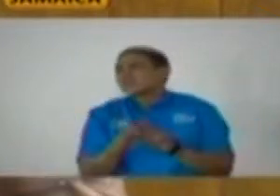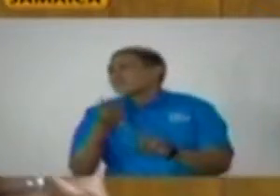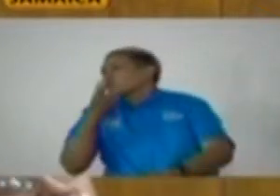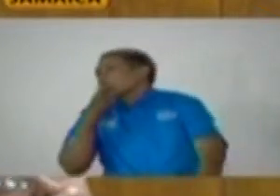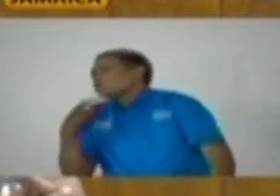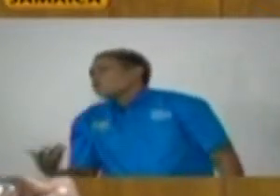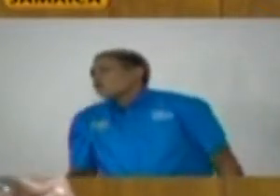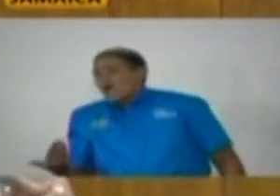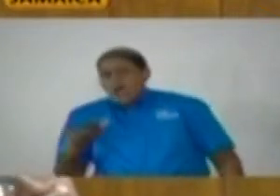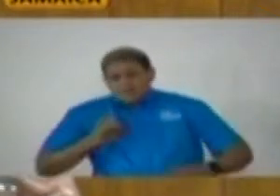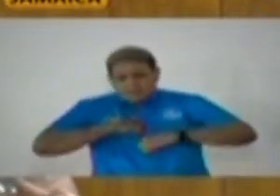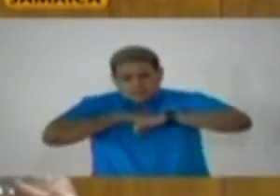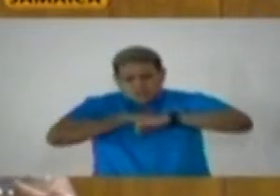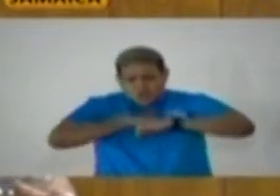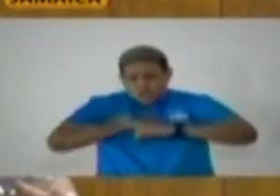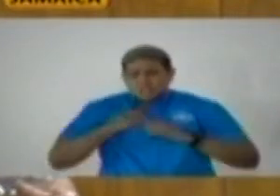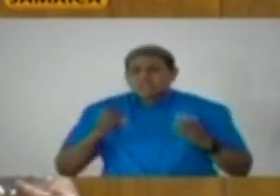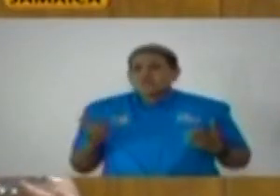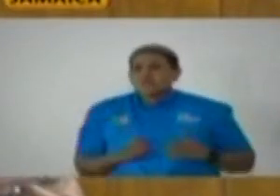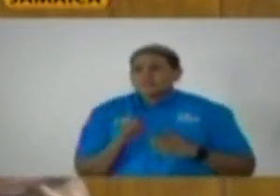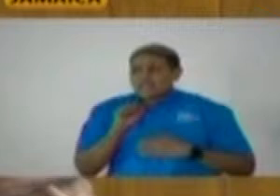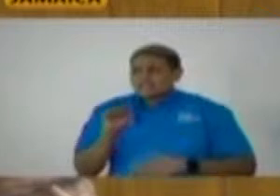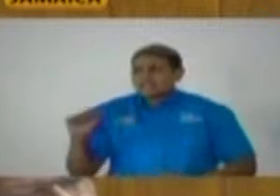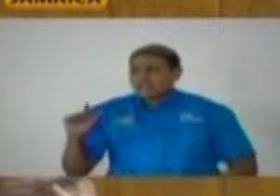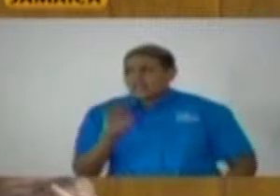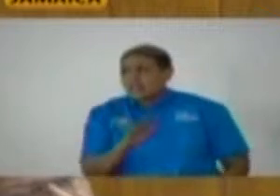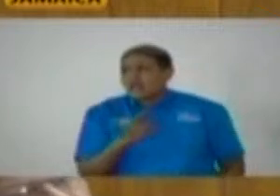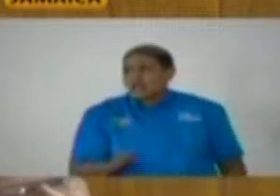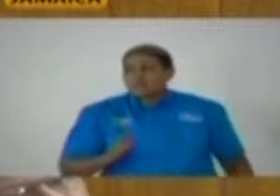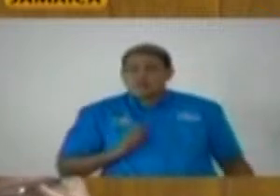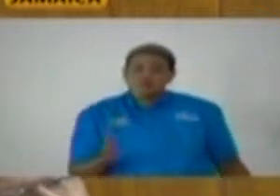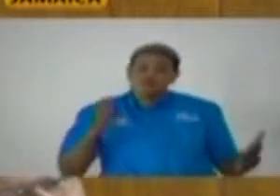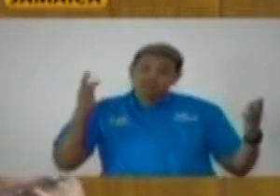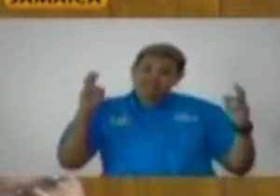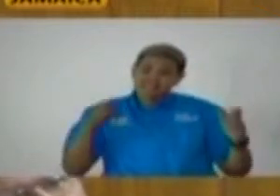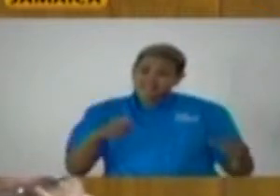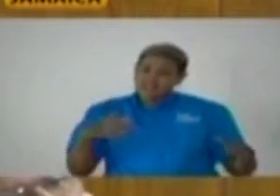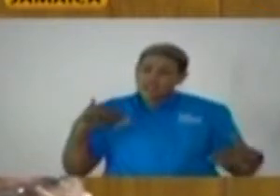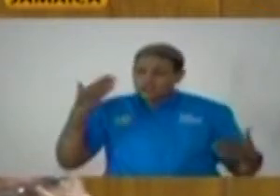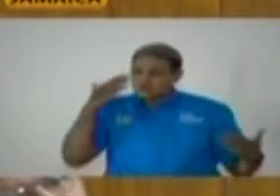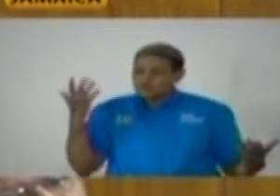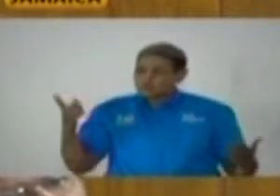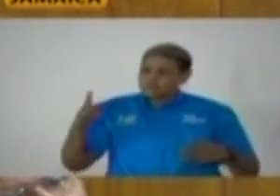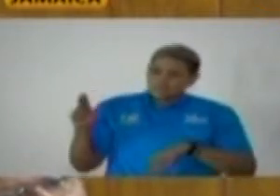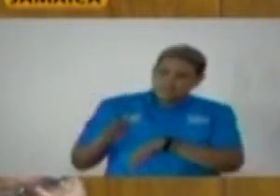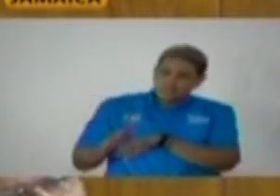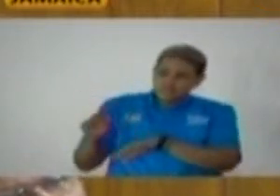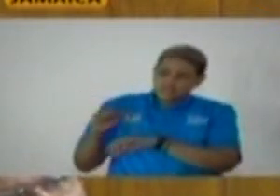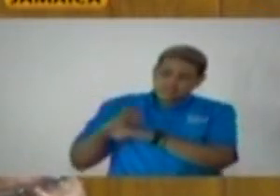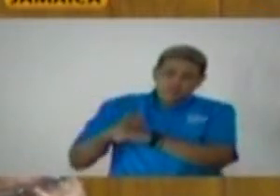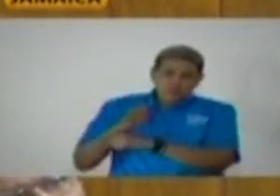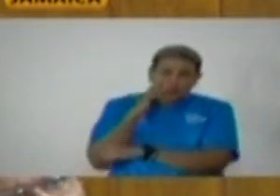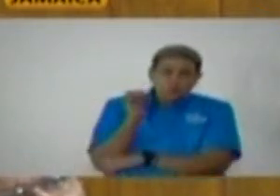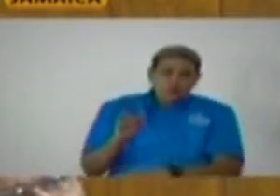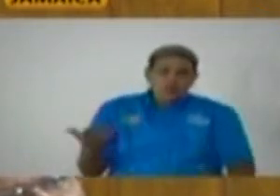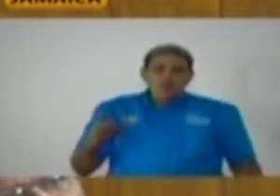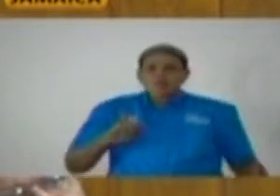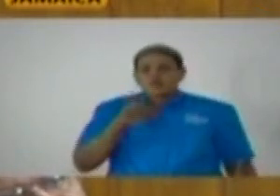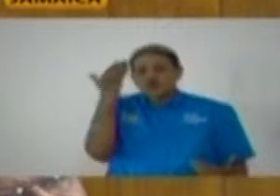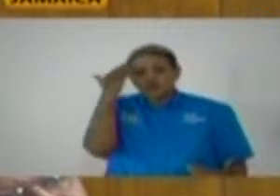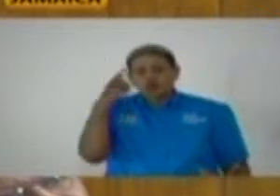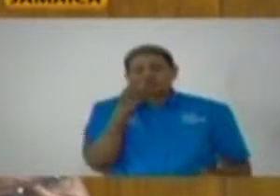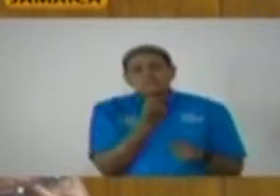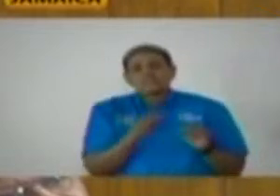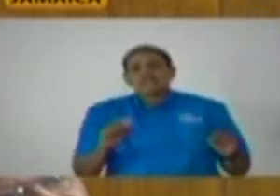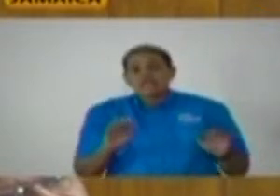had securities with the SSL. I'm not raising issues with them because I know what the nature of those securities are, and we know that they are